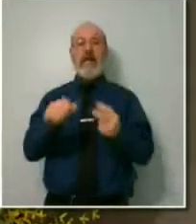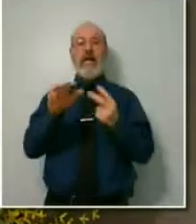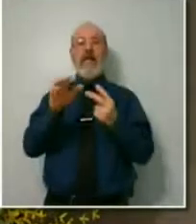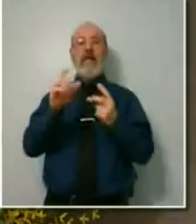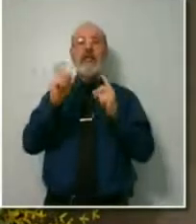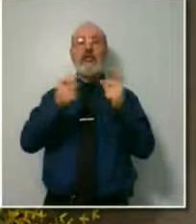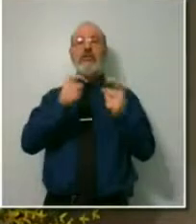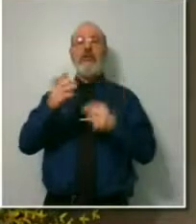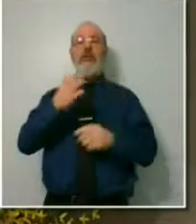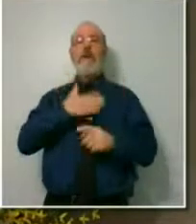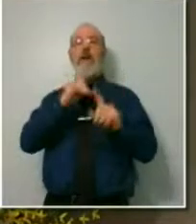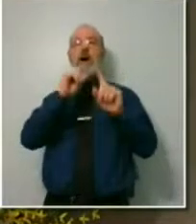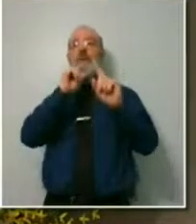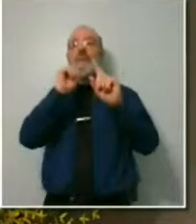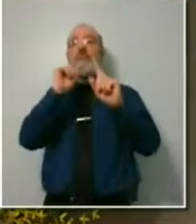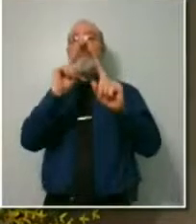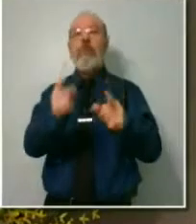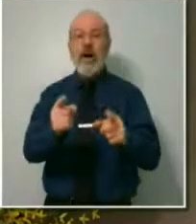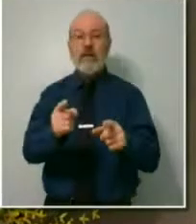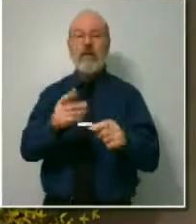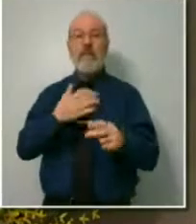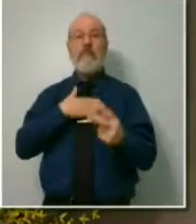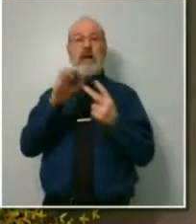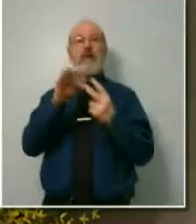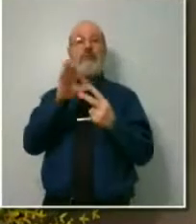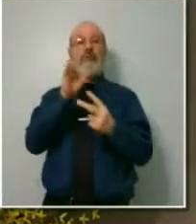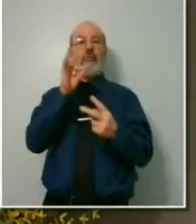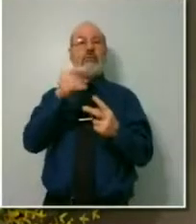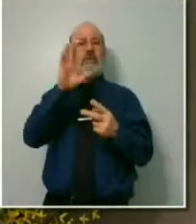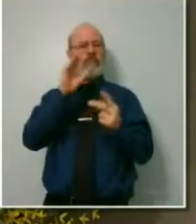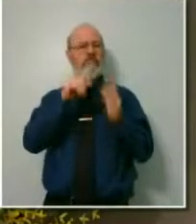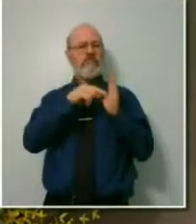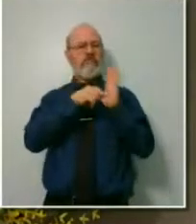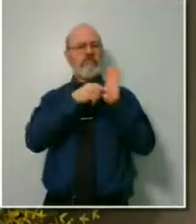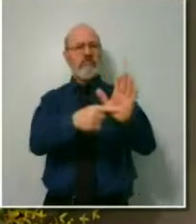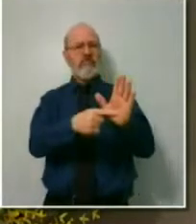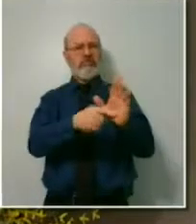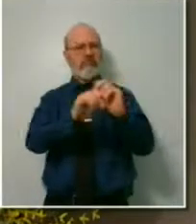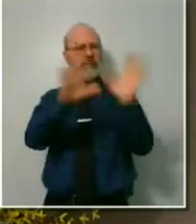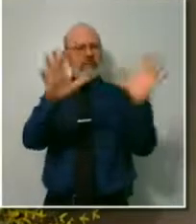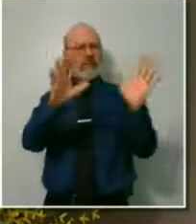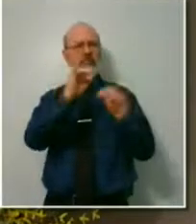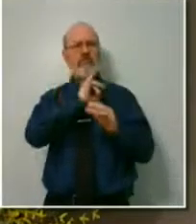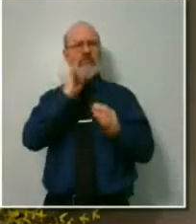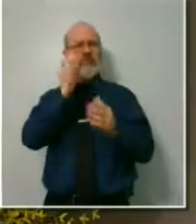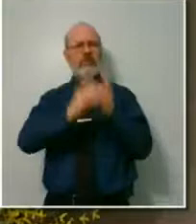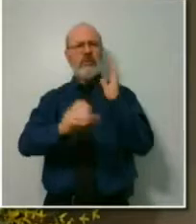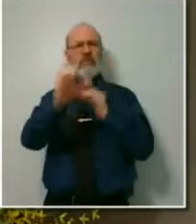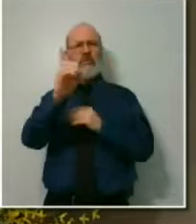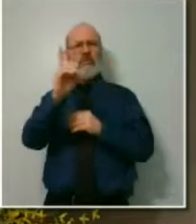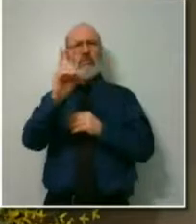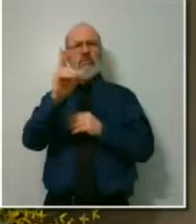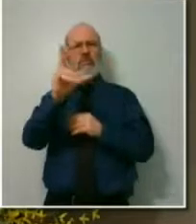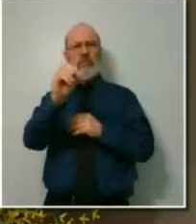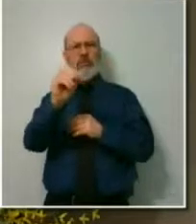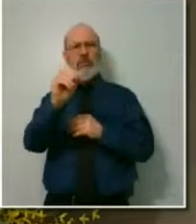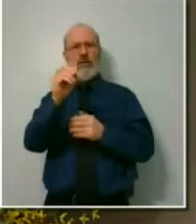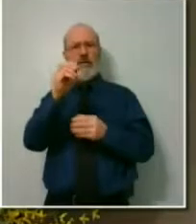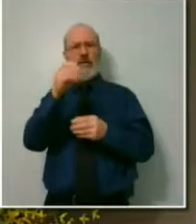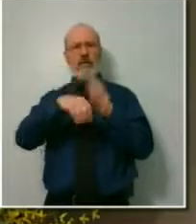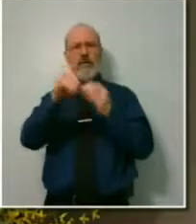my choices. And God clearly pointed out to Israel in Deuteronomy chapter 30, look, I'm setting before